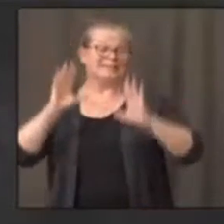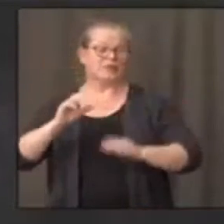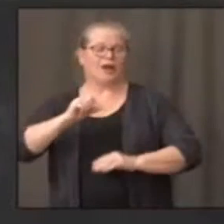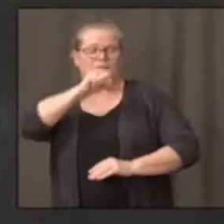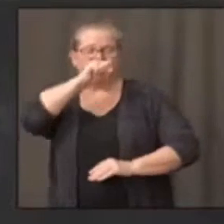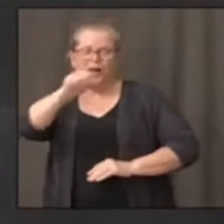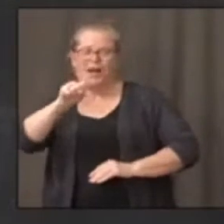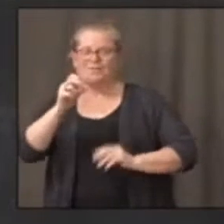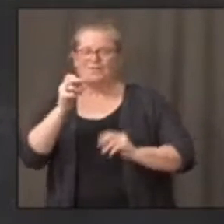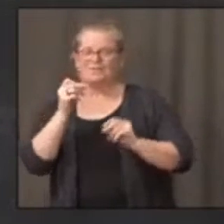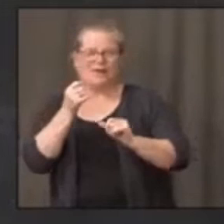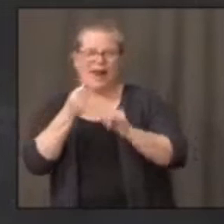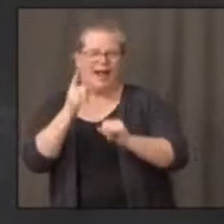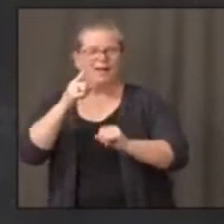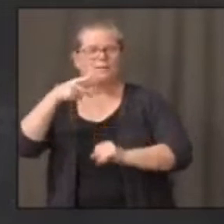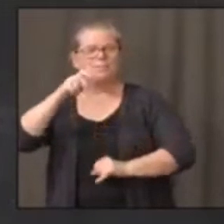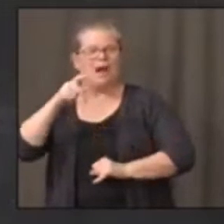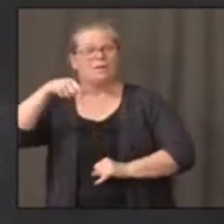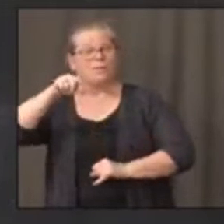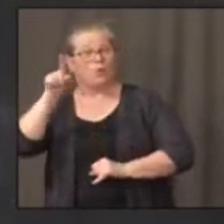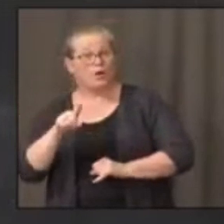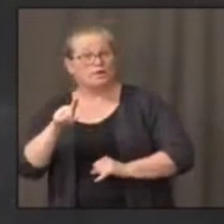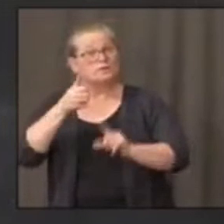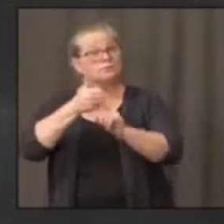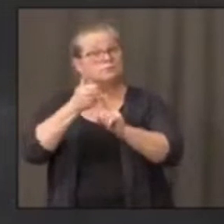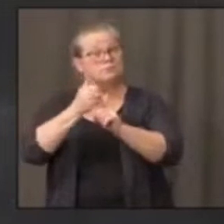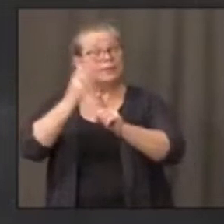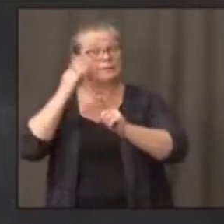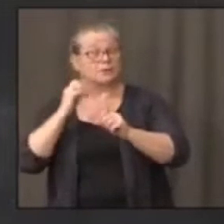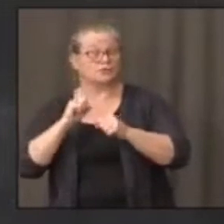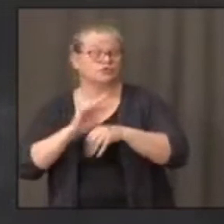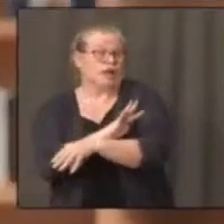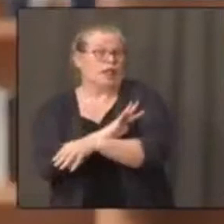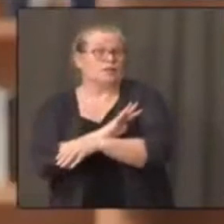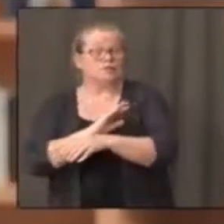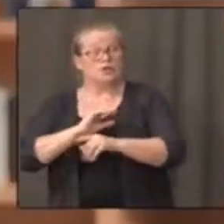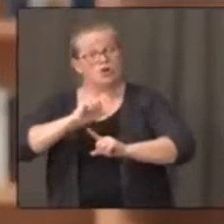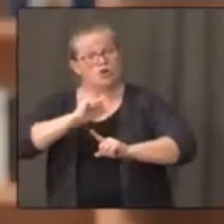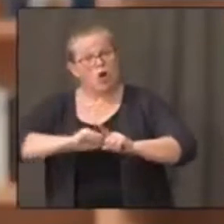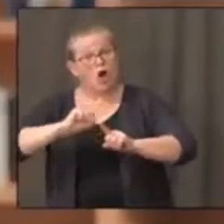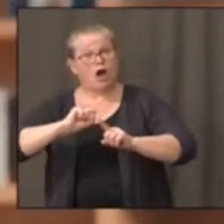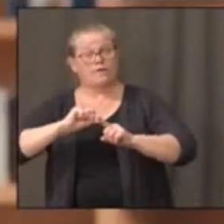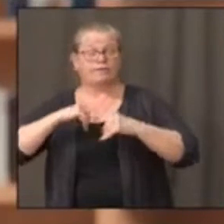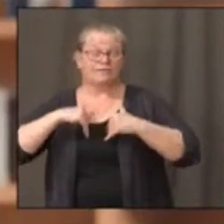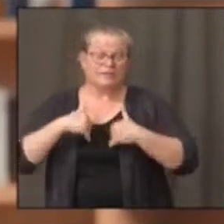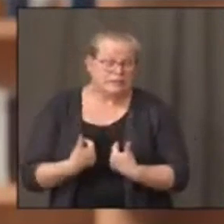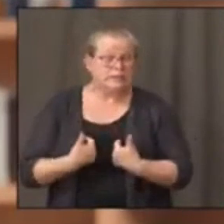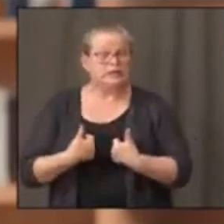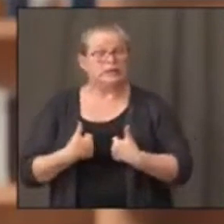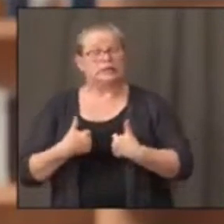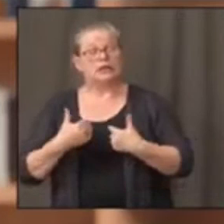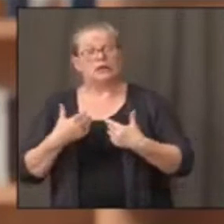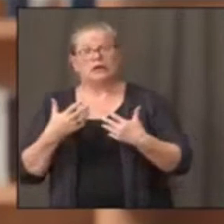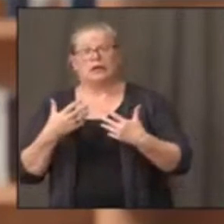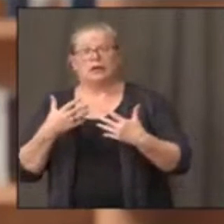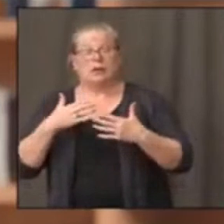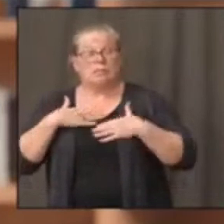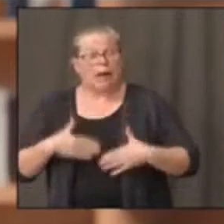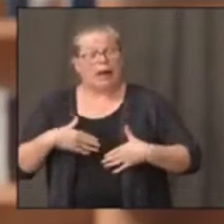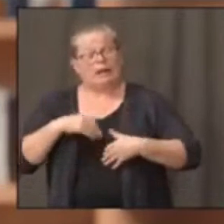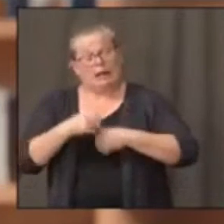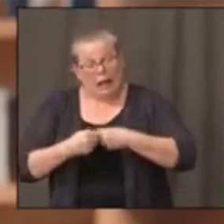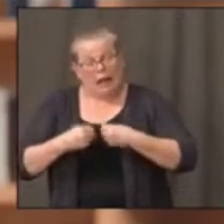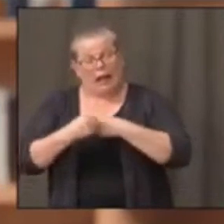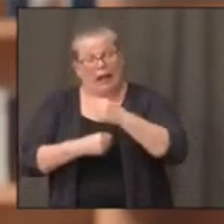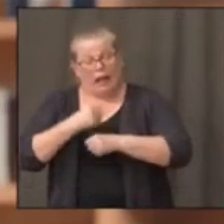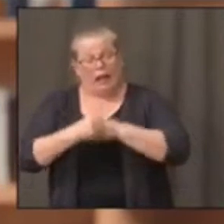fever, chills, cough, shortness of breath, fatigue, or body ache? Well, then coronavirus testing is available without a referral, and it's the best way to